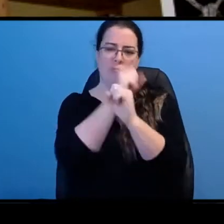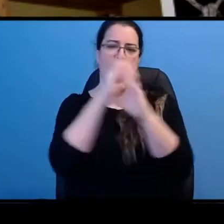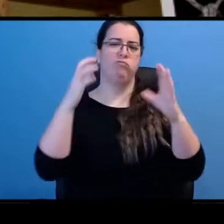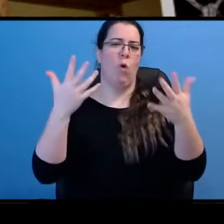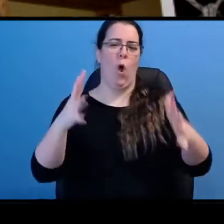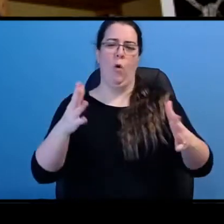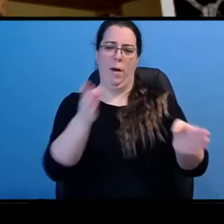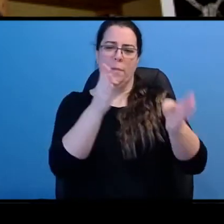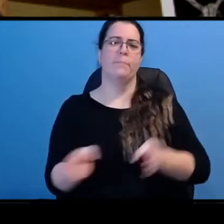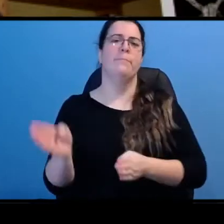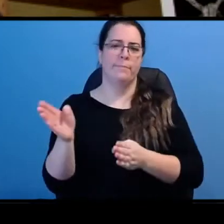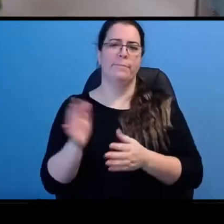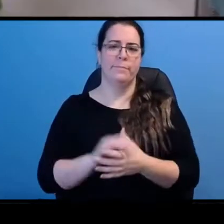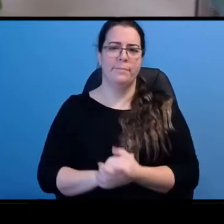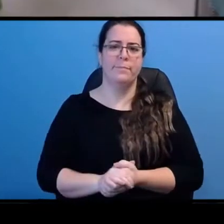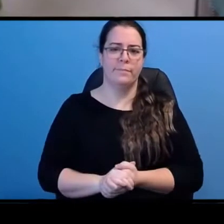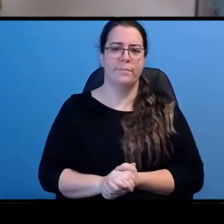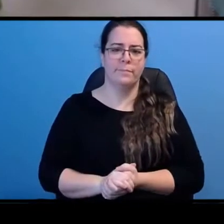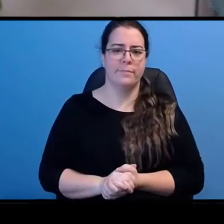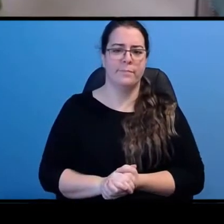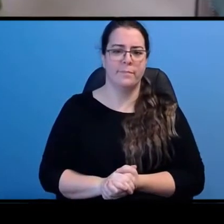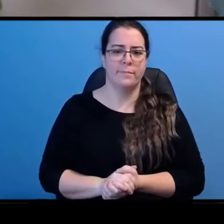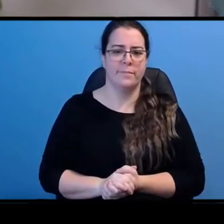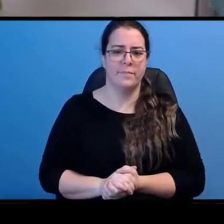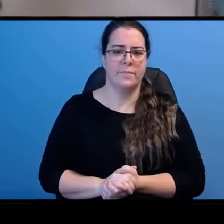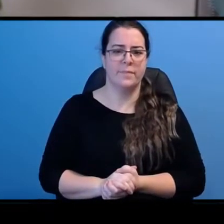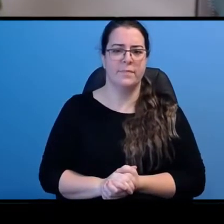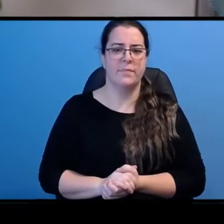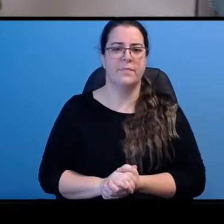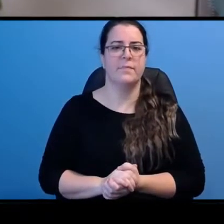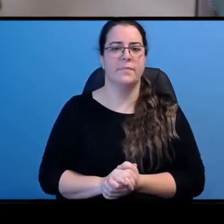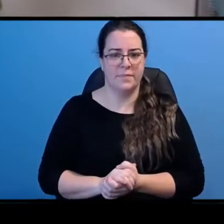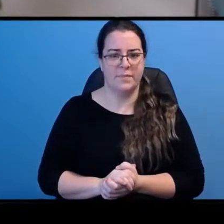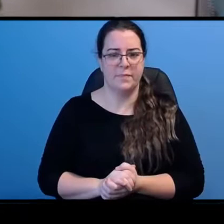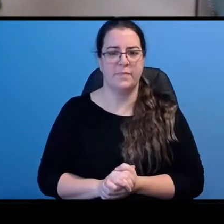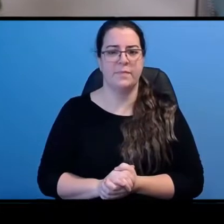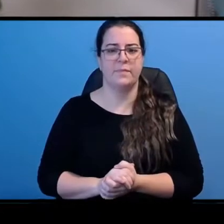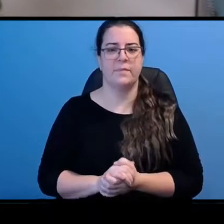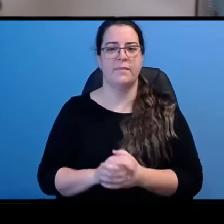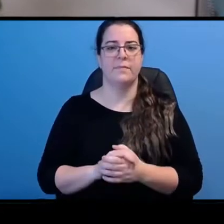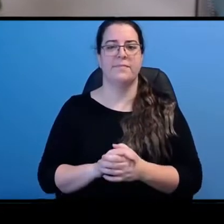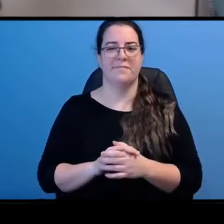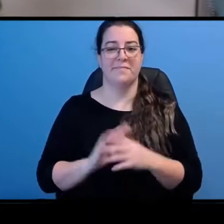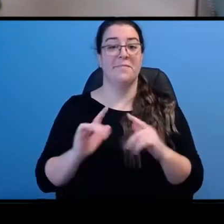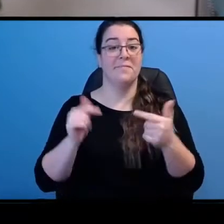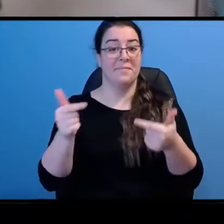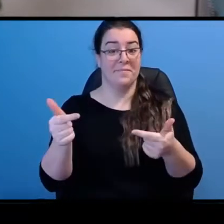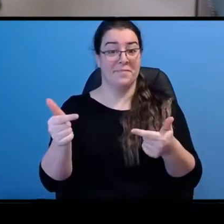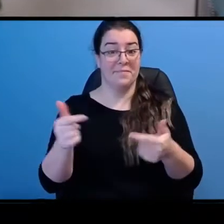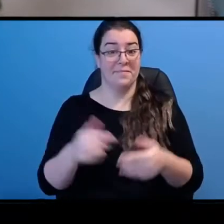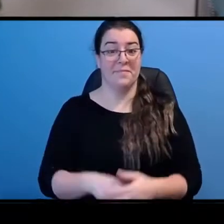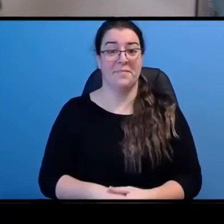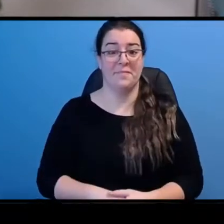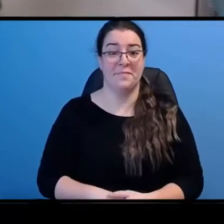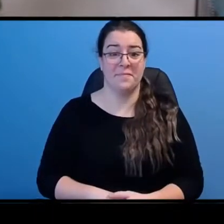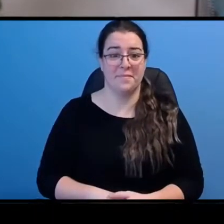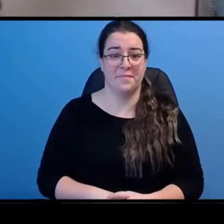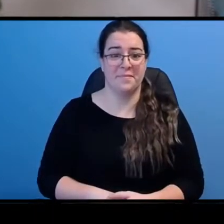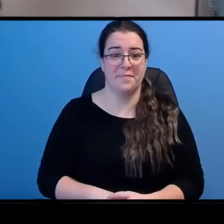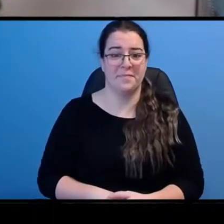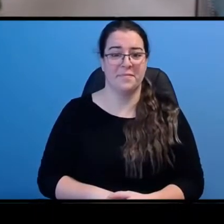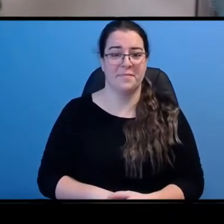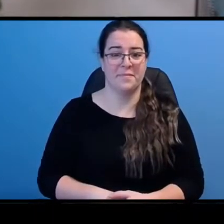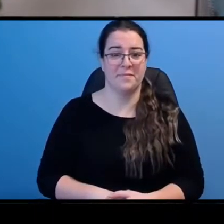accomplish. Mm-hmm. And I think another thing that I learned throughout grant writing that I didn't know before I